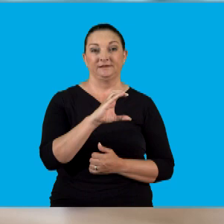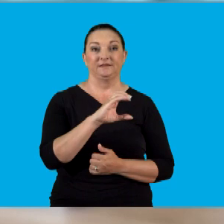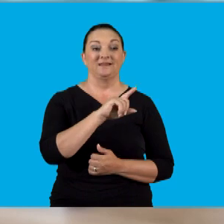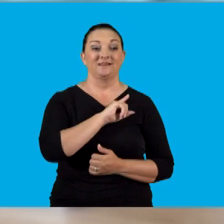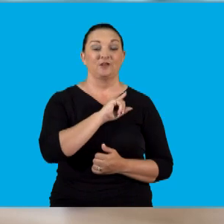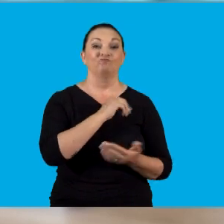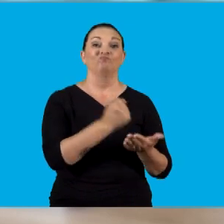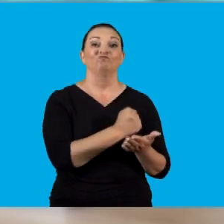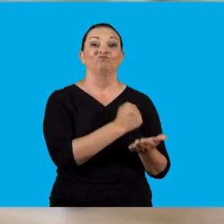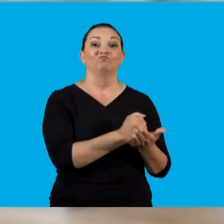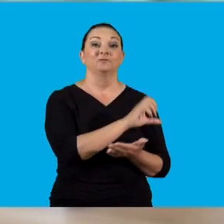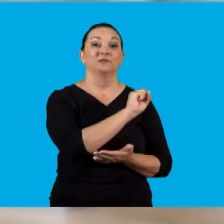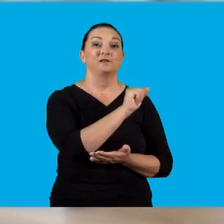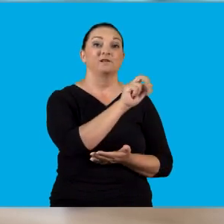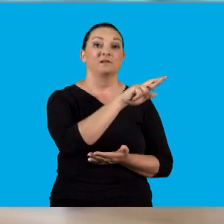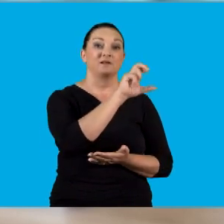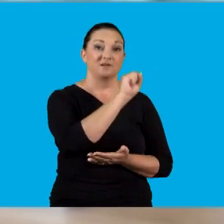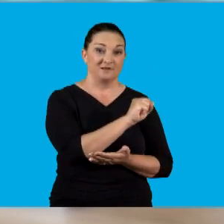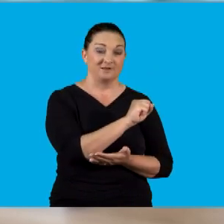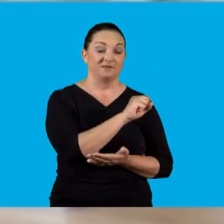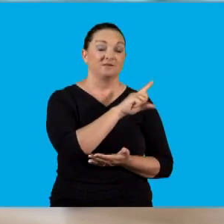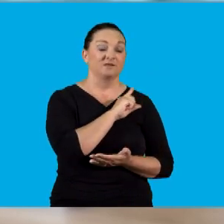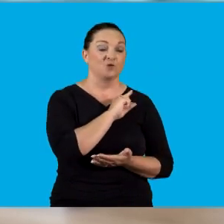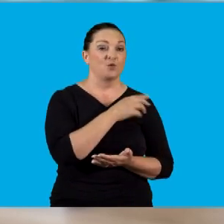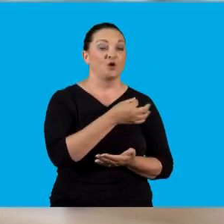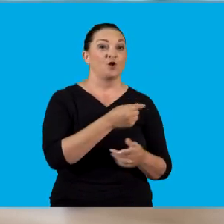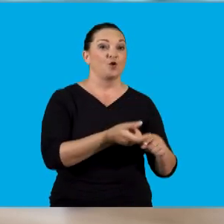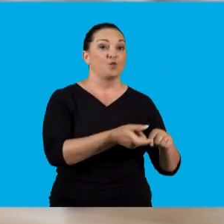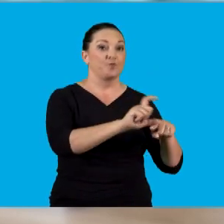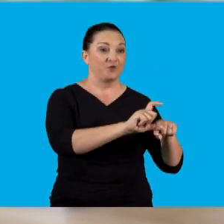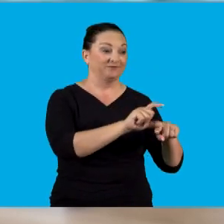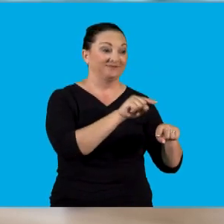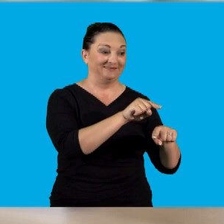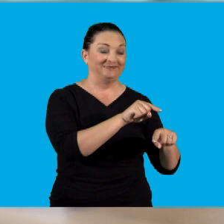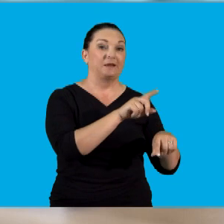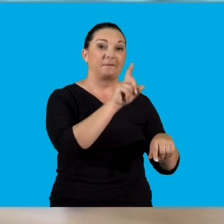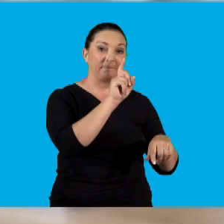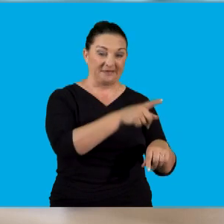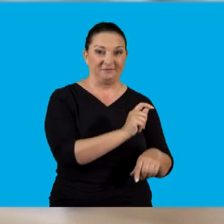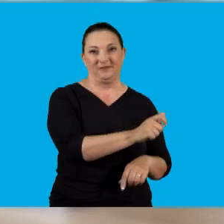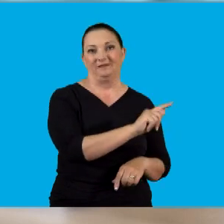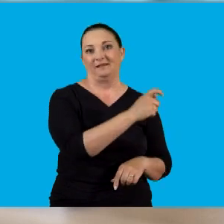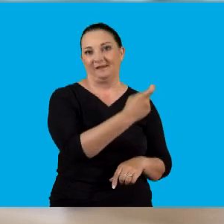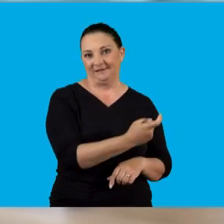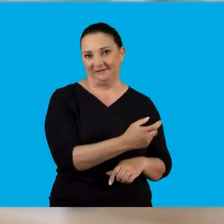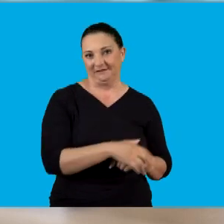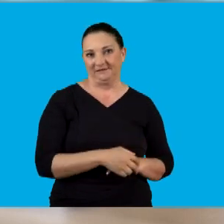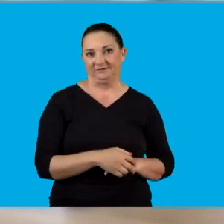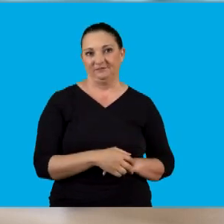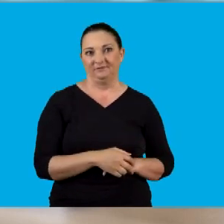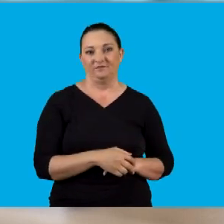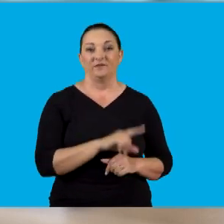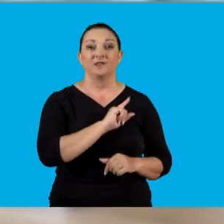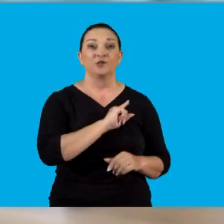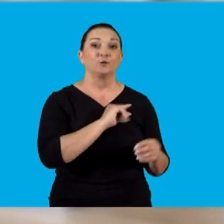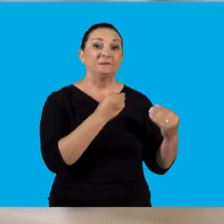pay tax. Those businesses are taxed. When it comes to informal sector, businesses under informal sector, they are